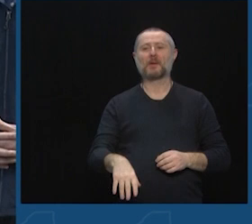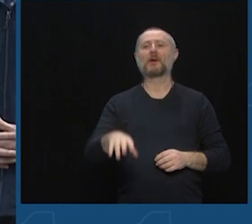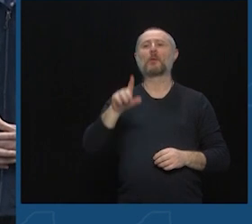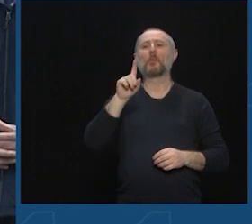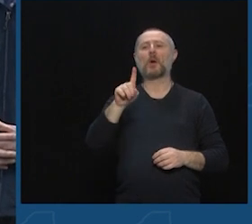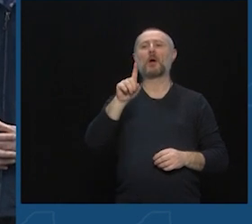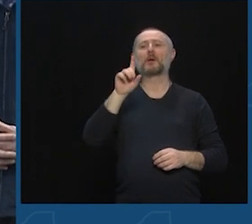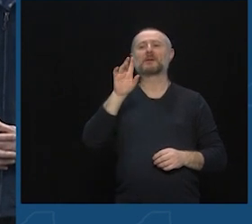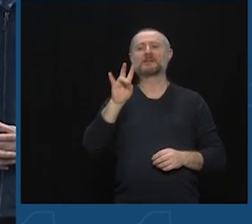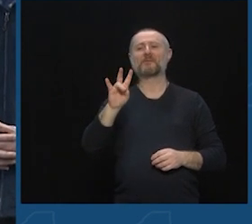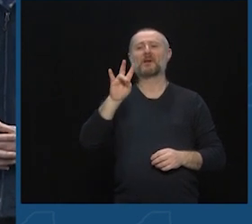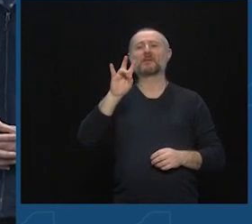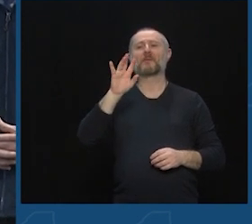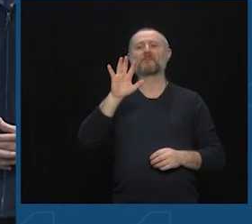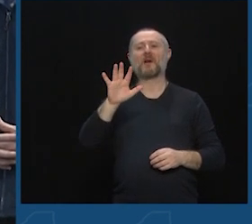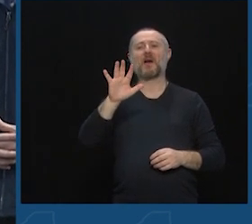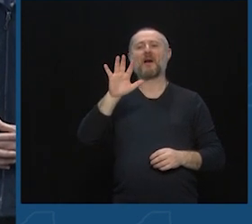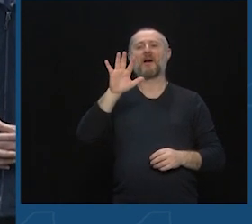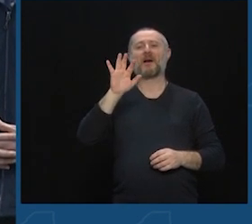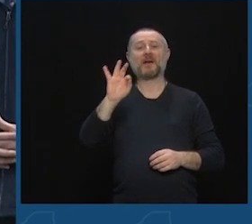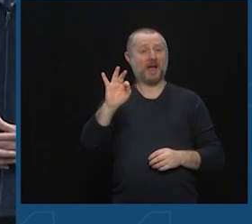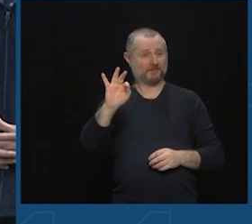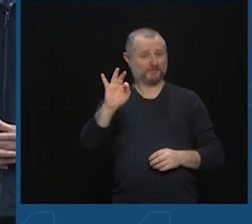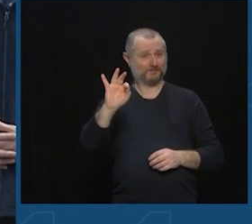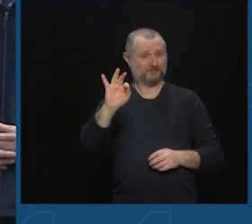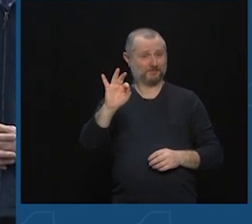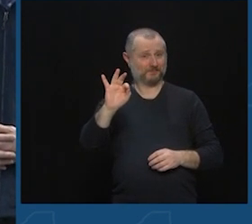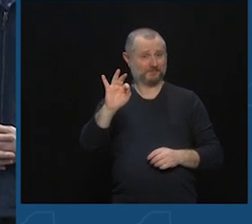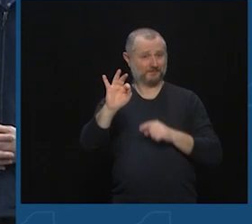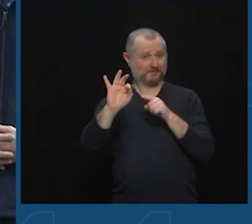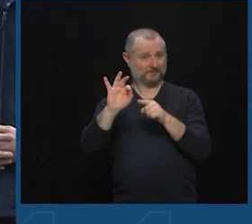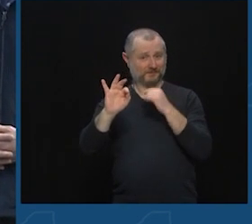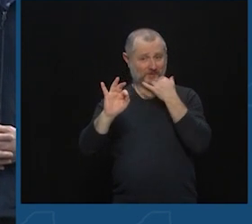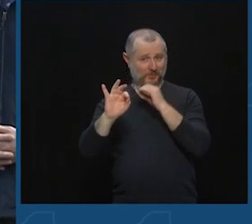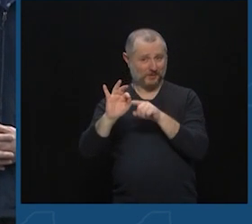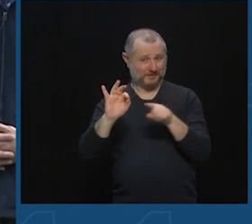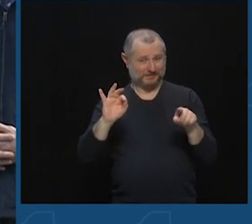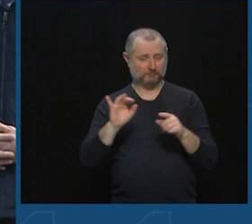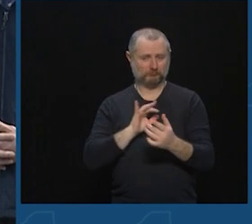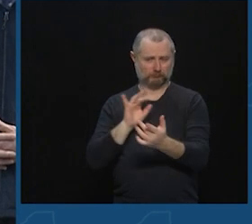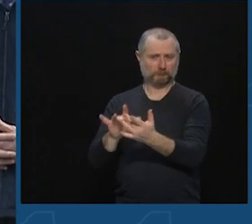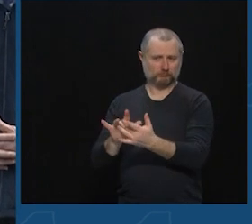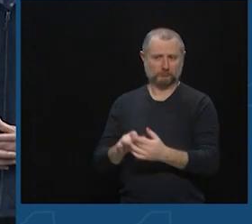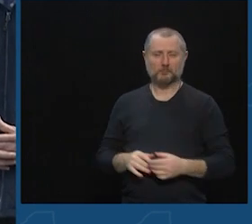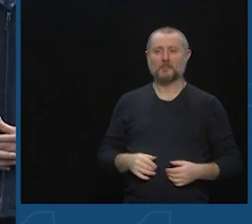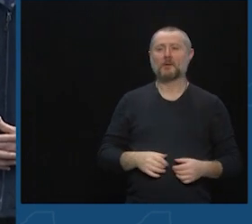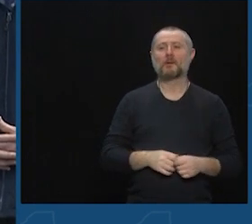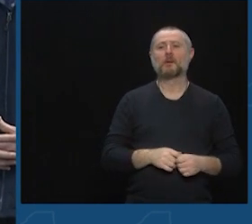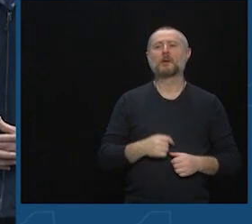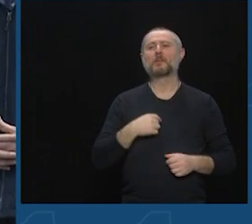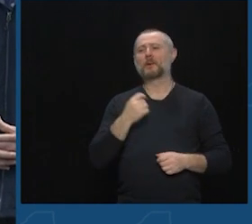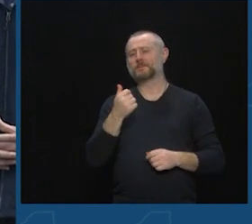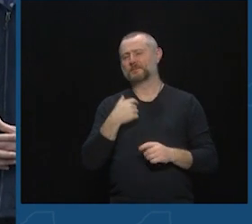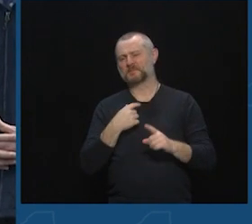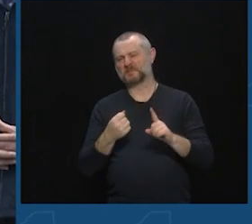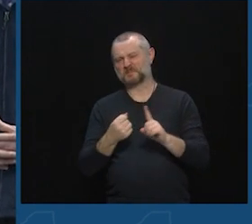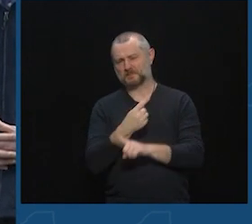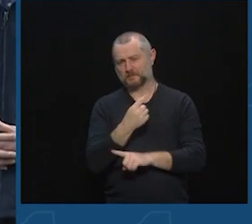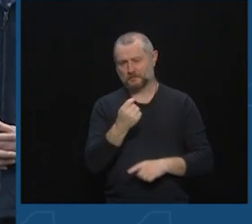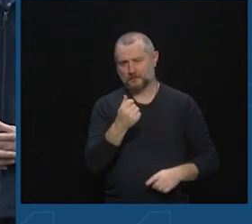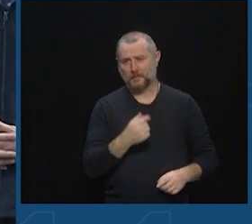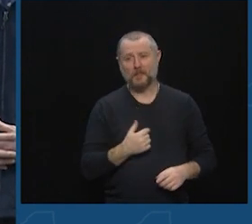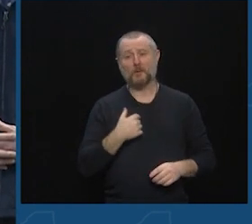800-339-1759 to be connected to our storm damage hotline. And now just a second on as you are a